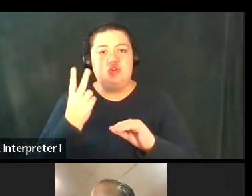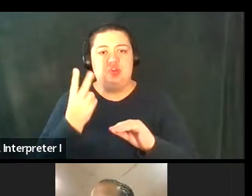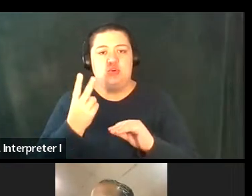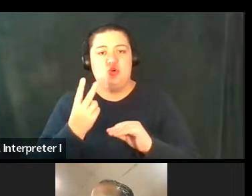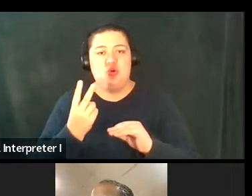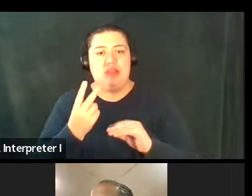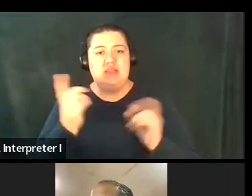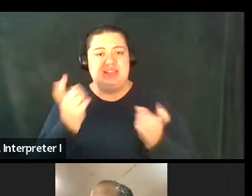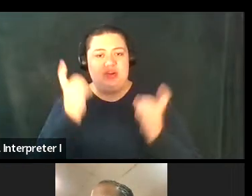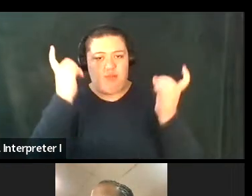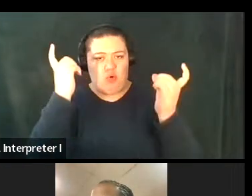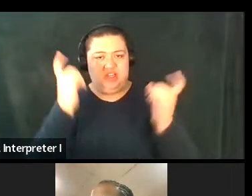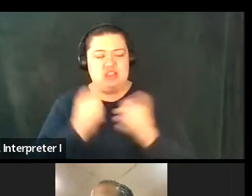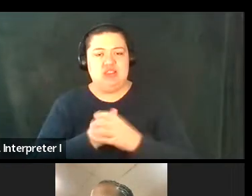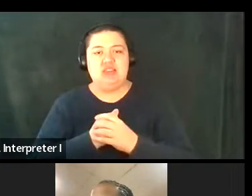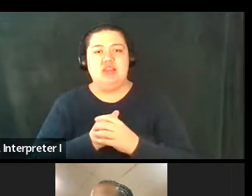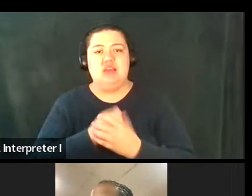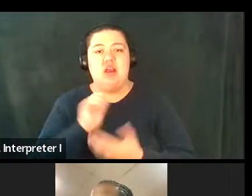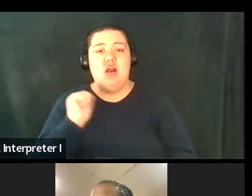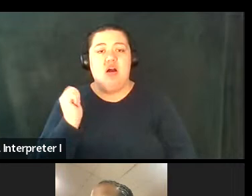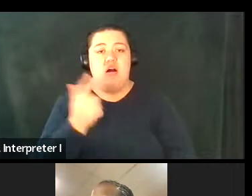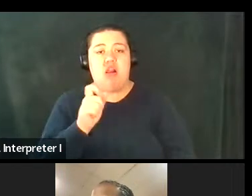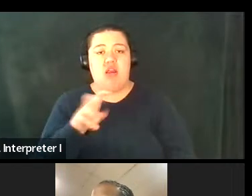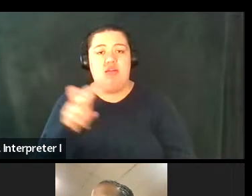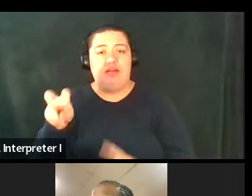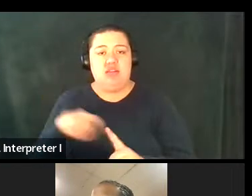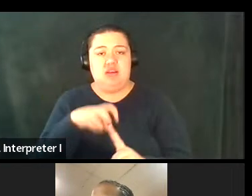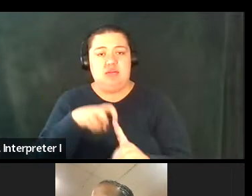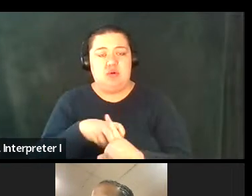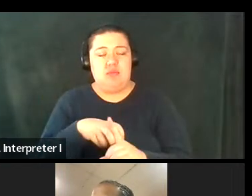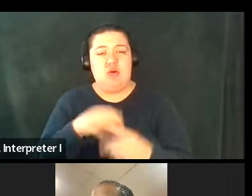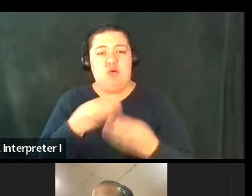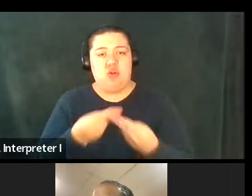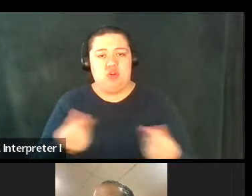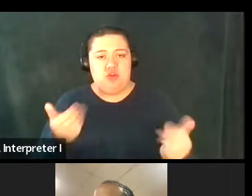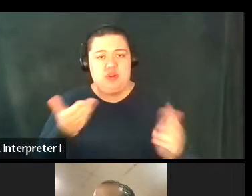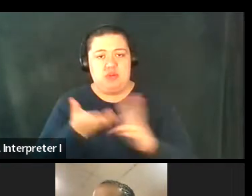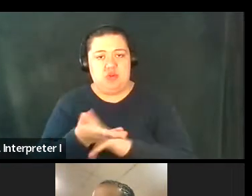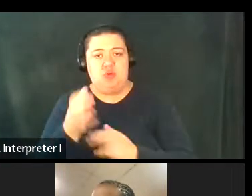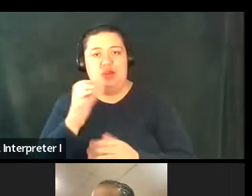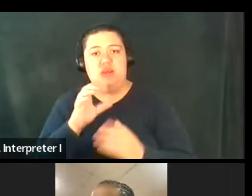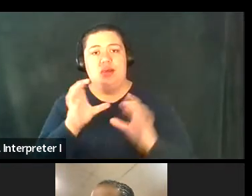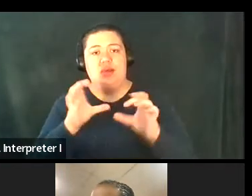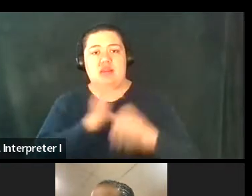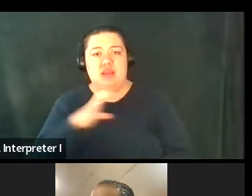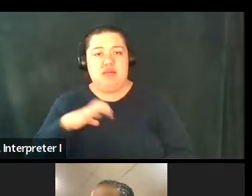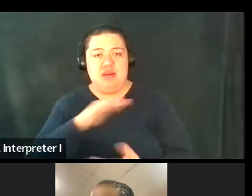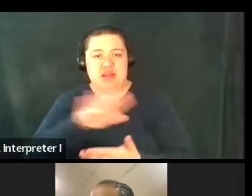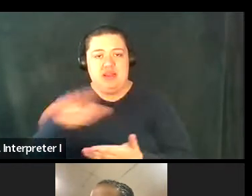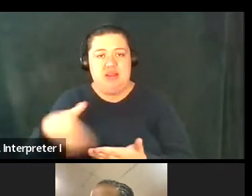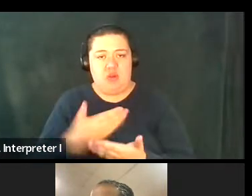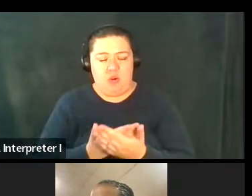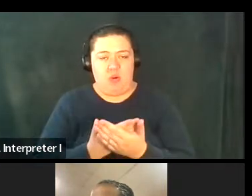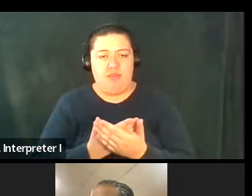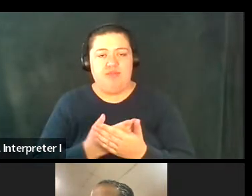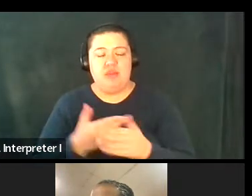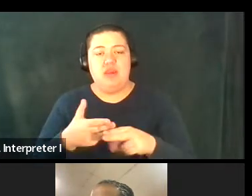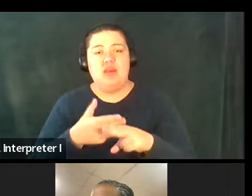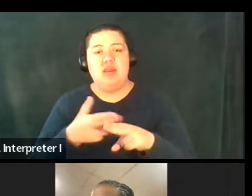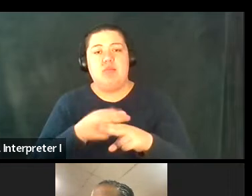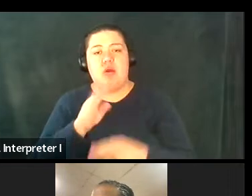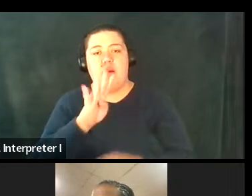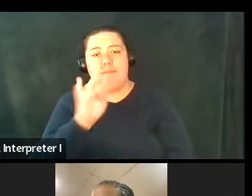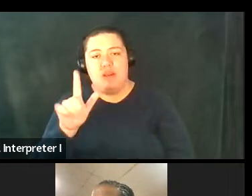ceremonials, all of the appointment resolutions that came through the Committee of the Whole, the temporary bills